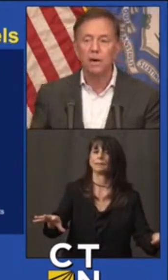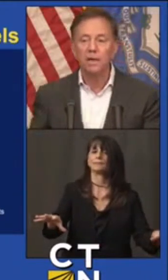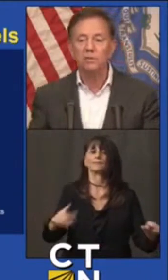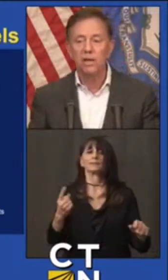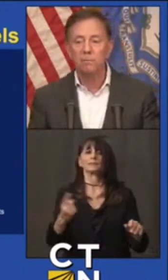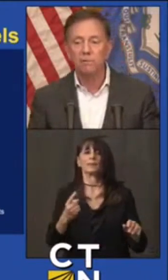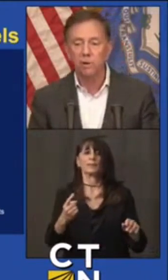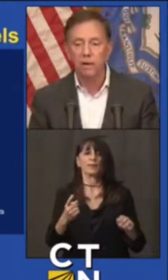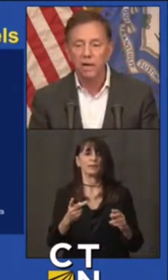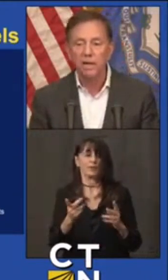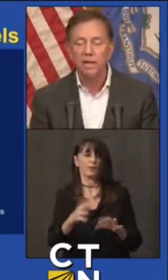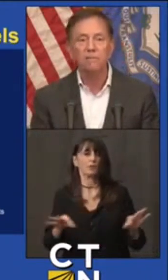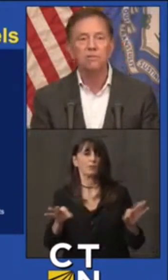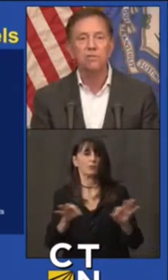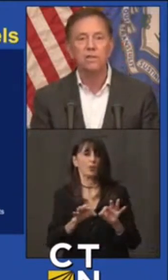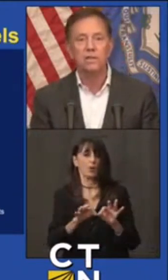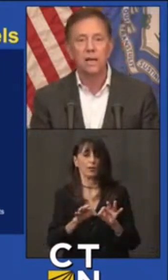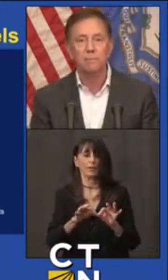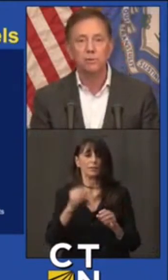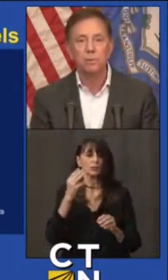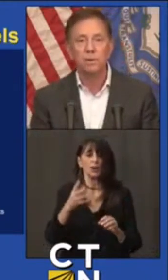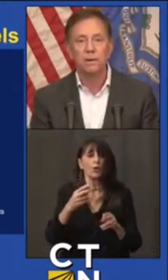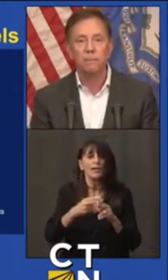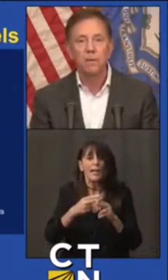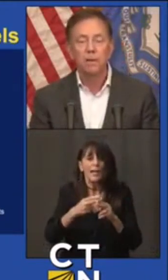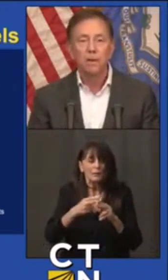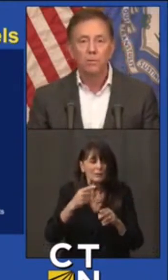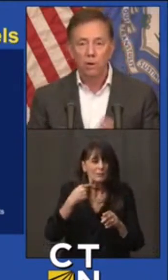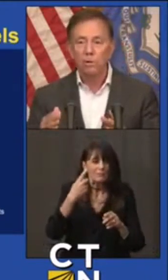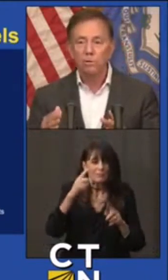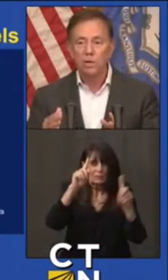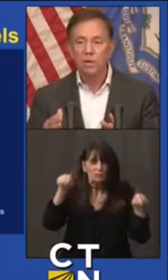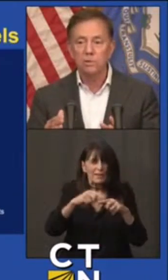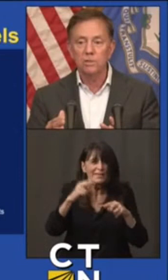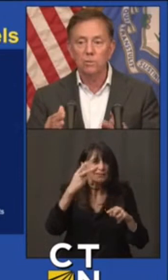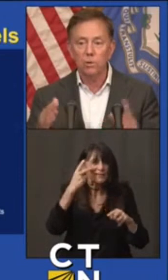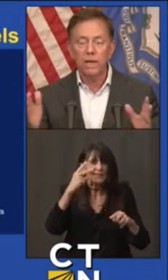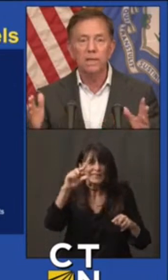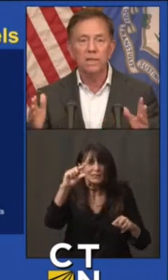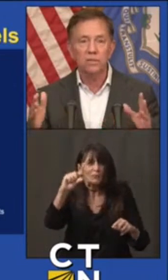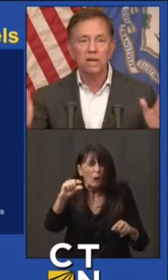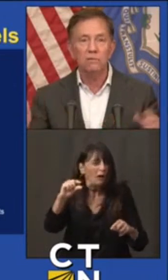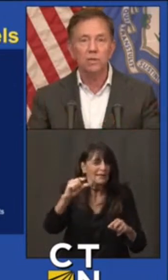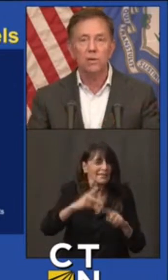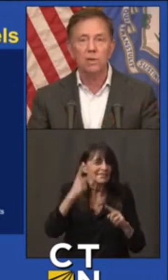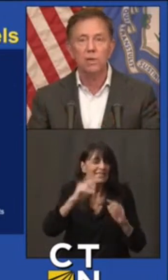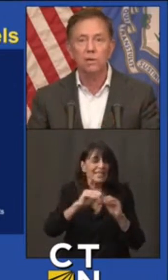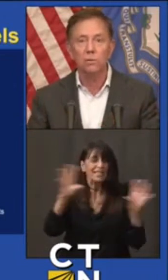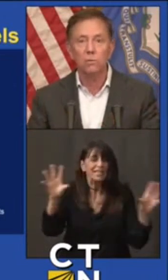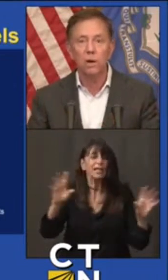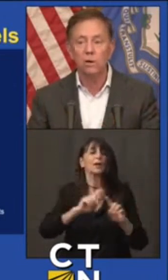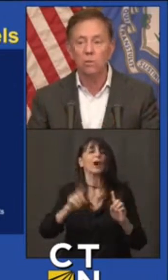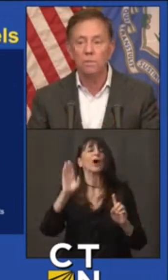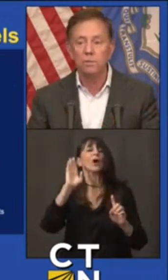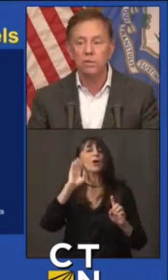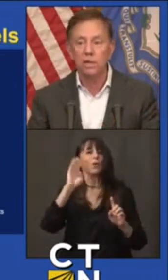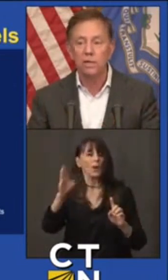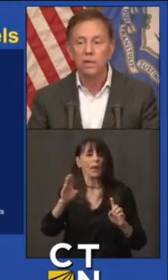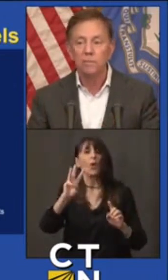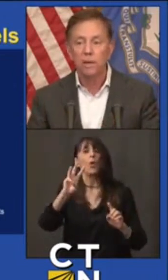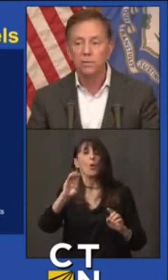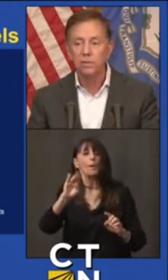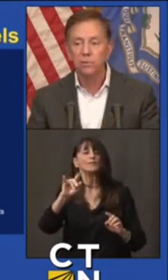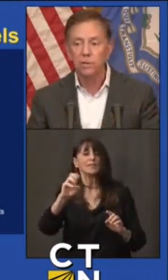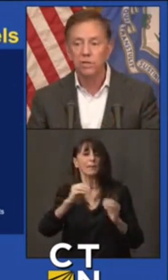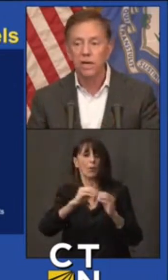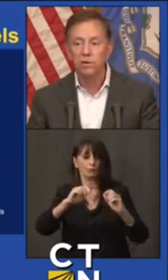eye exam for you. I can't even see the names, but what I will tell you is we'll get this out to you in a clearer way on our website, be